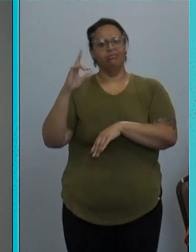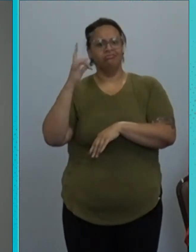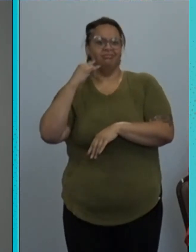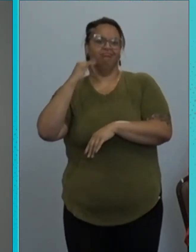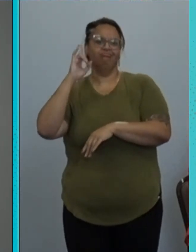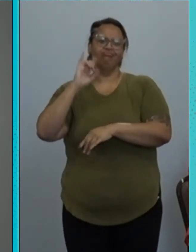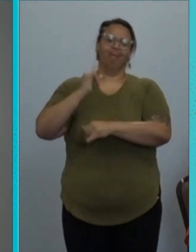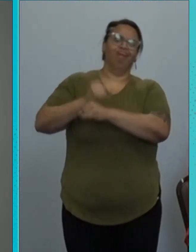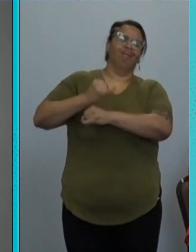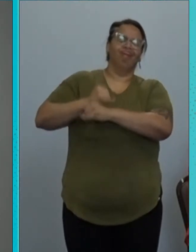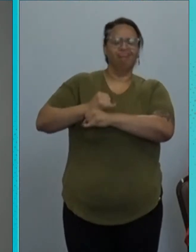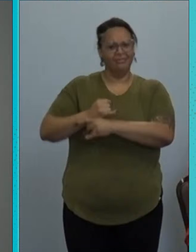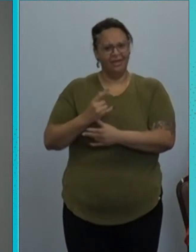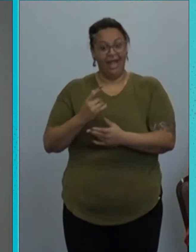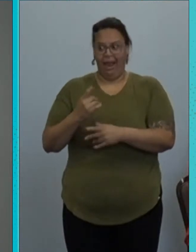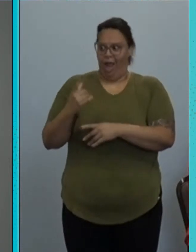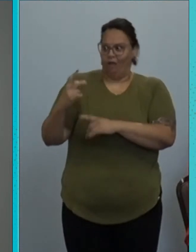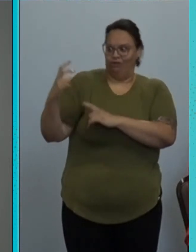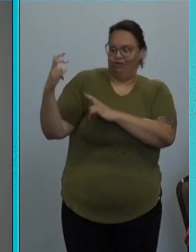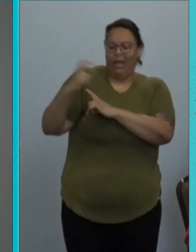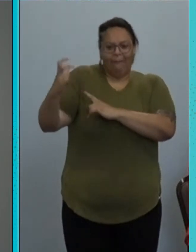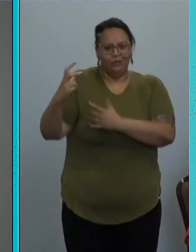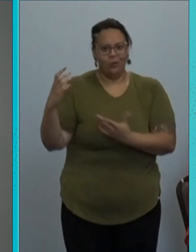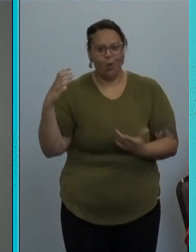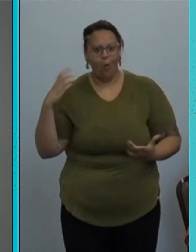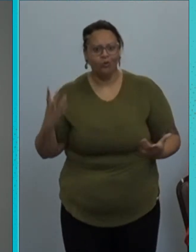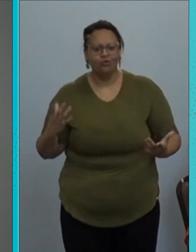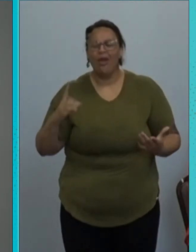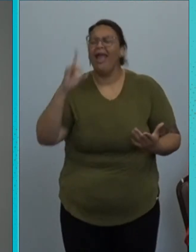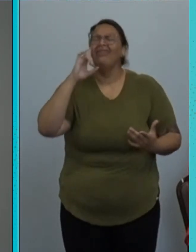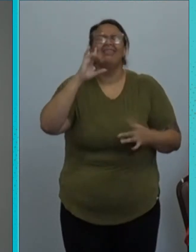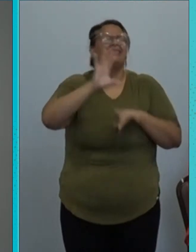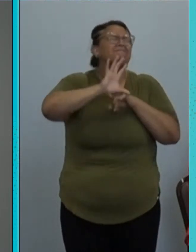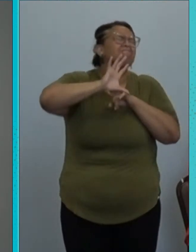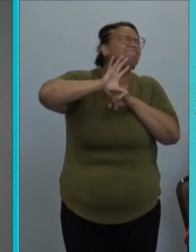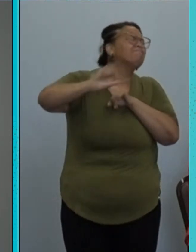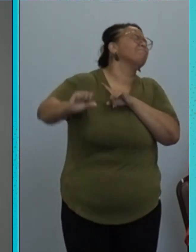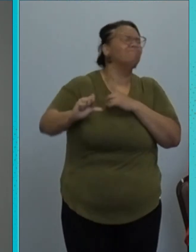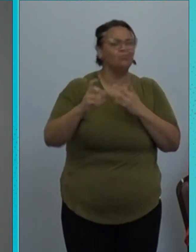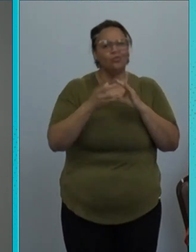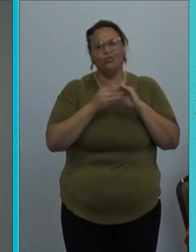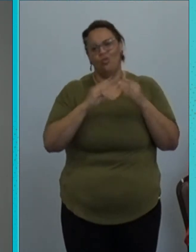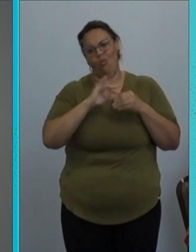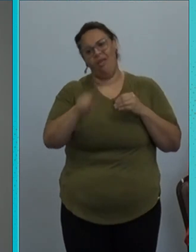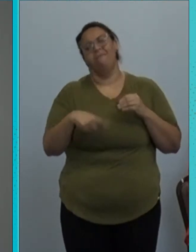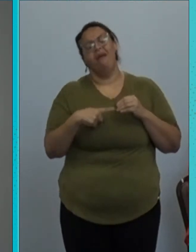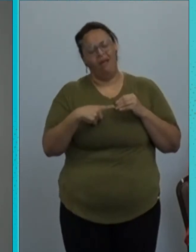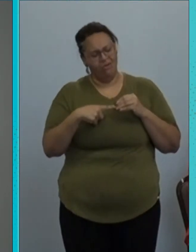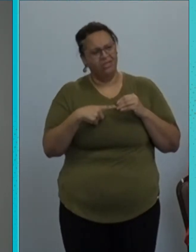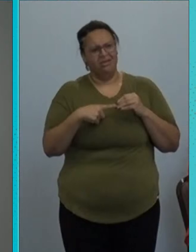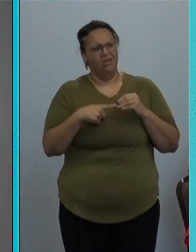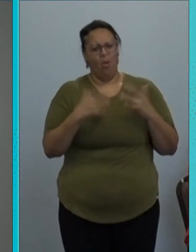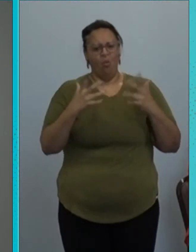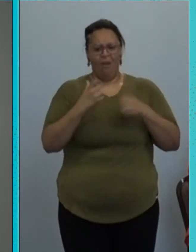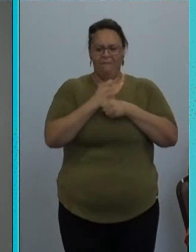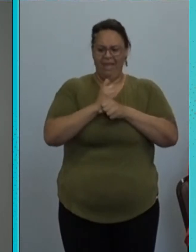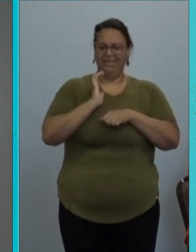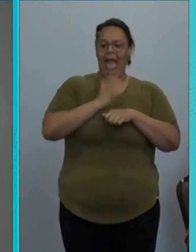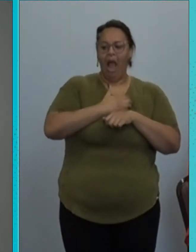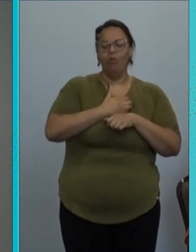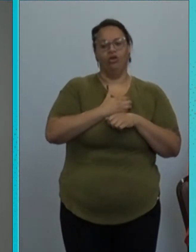a championship coach. I think it's just an incredible story about what makes our country